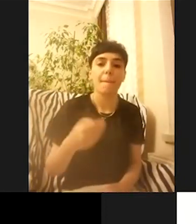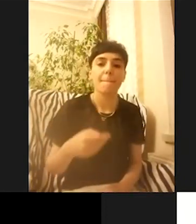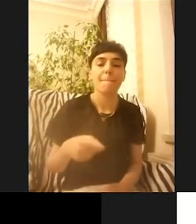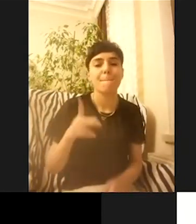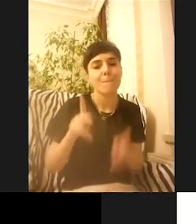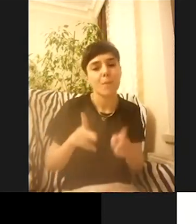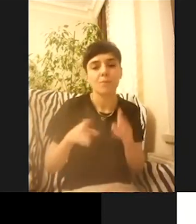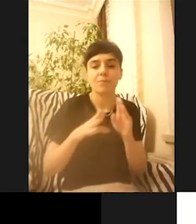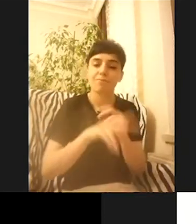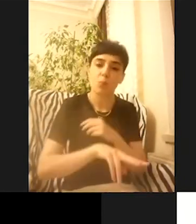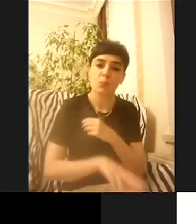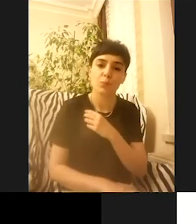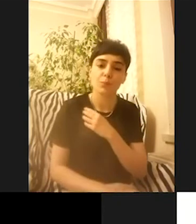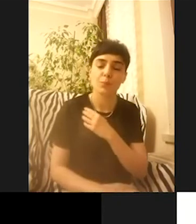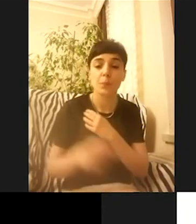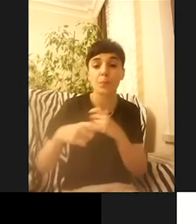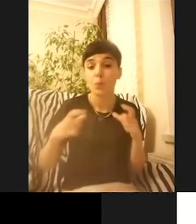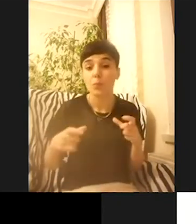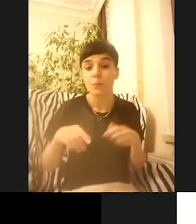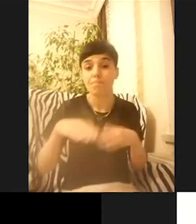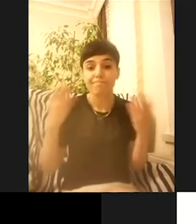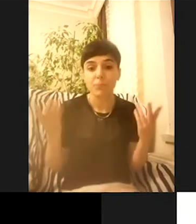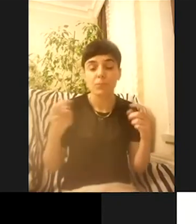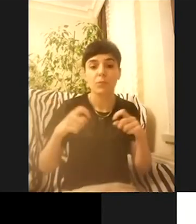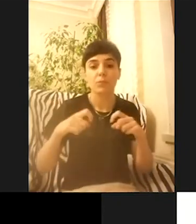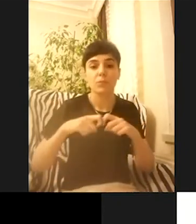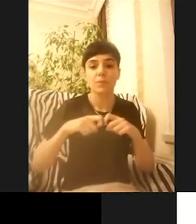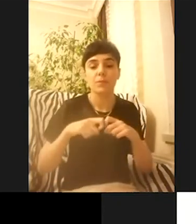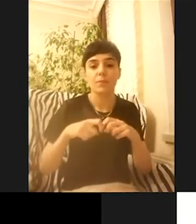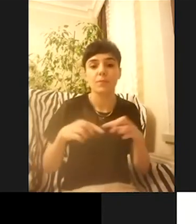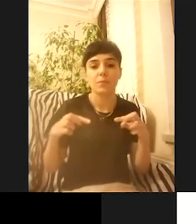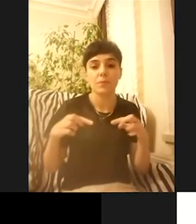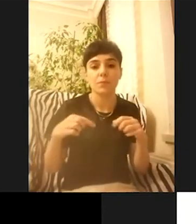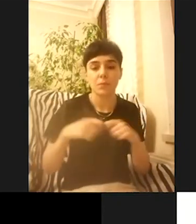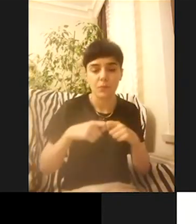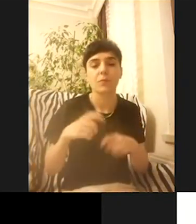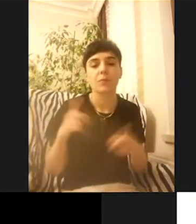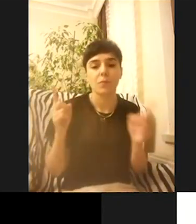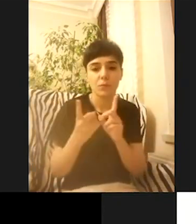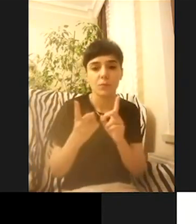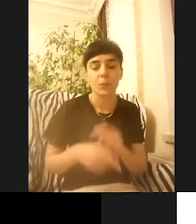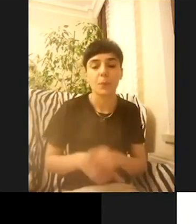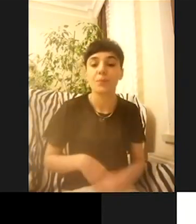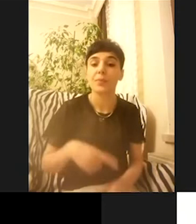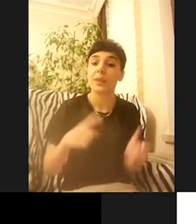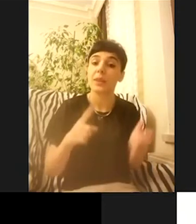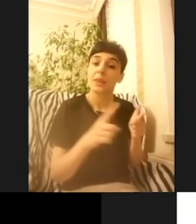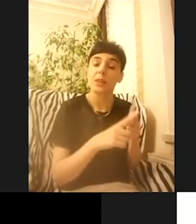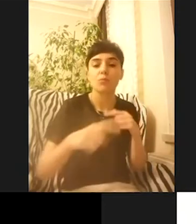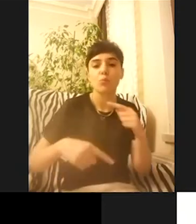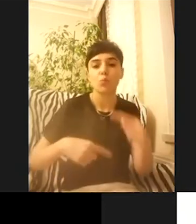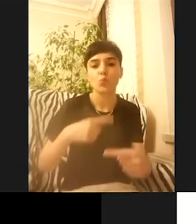generation. The second generation, they grew up here. They grew up here as a child, and they lived